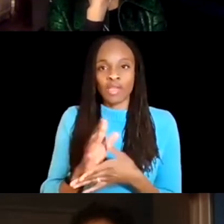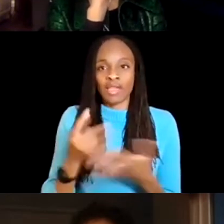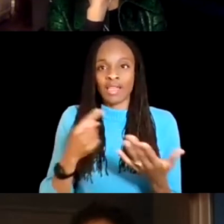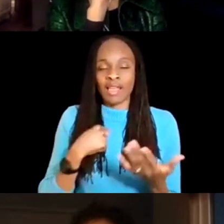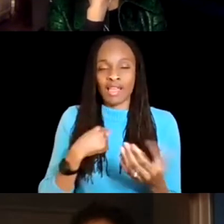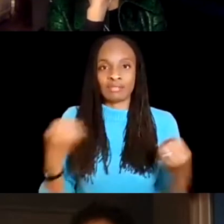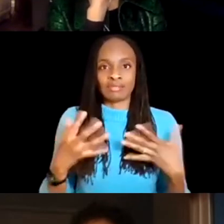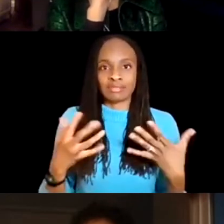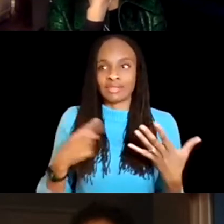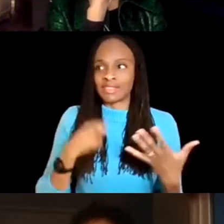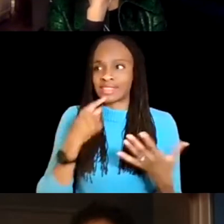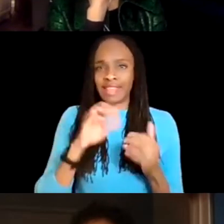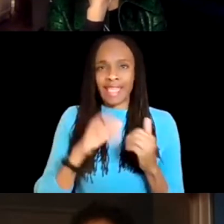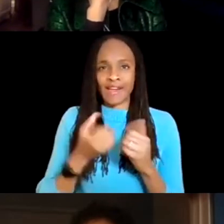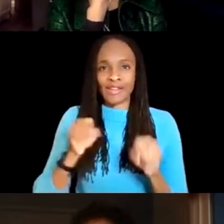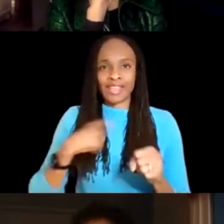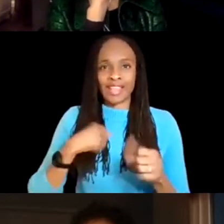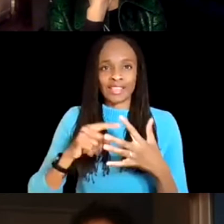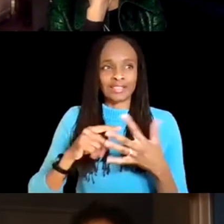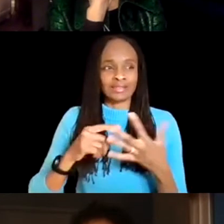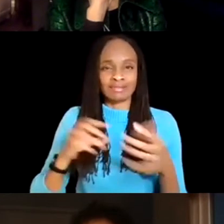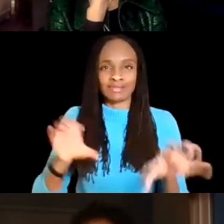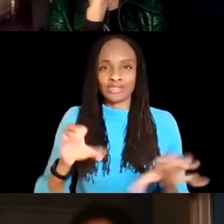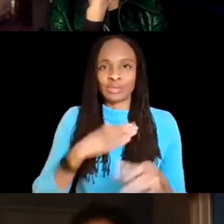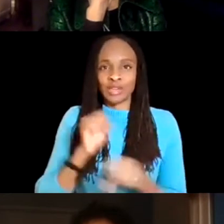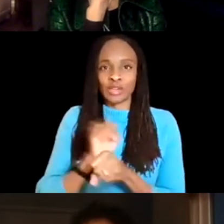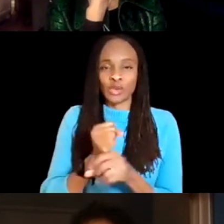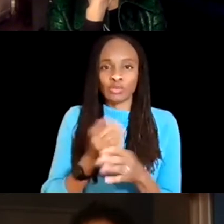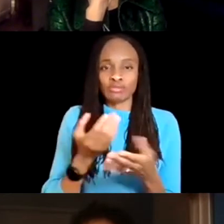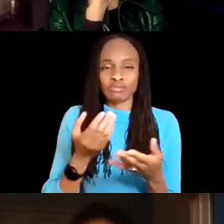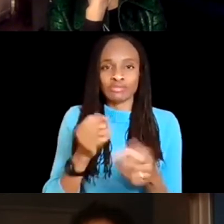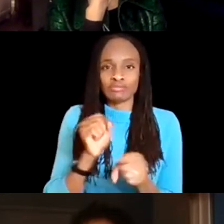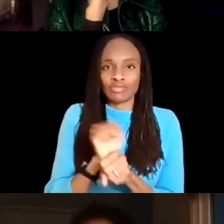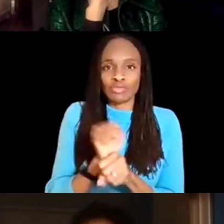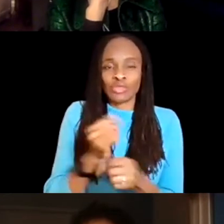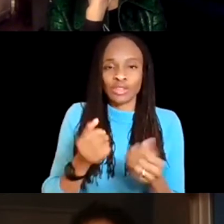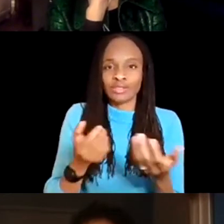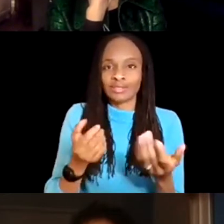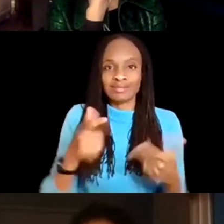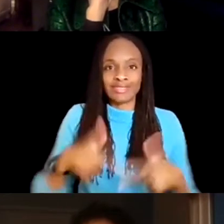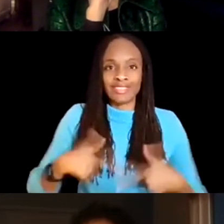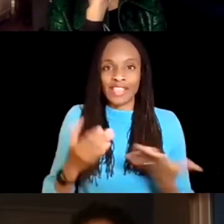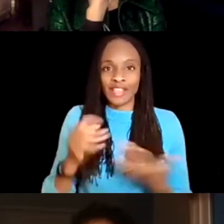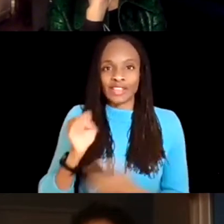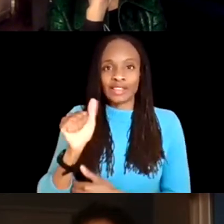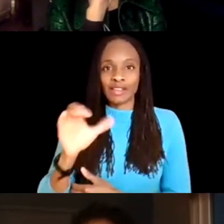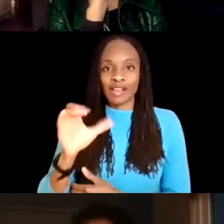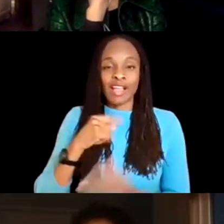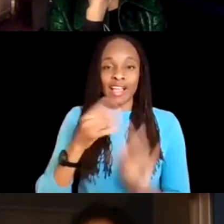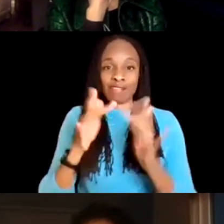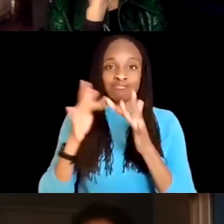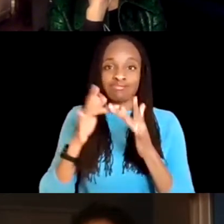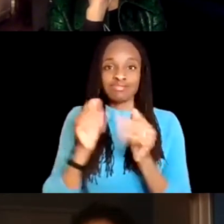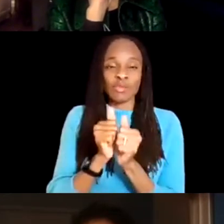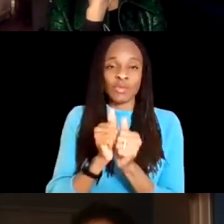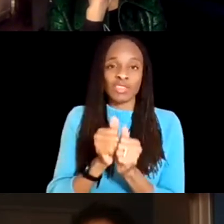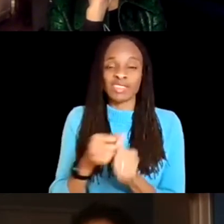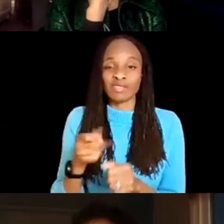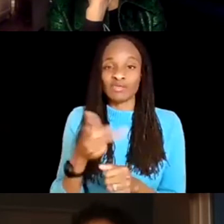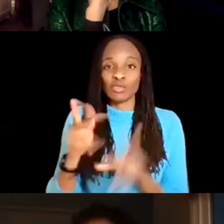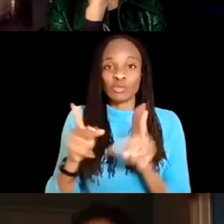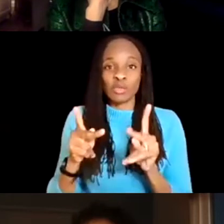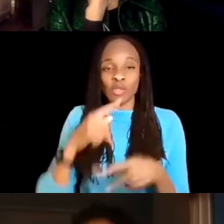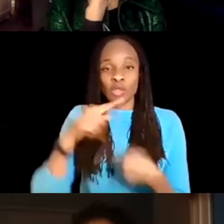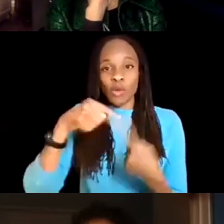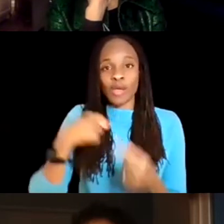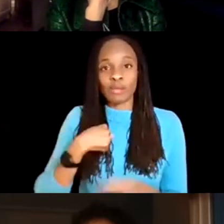ground being in Sacramento? And what I did was I just networked with a couple people around me in my city. And we